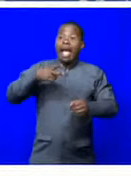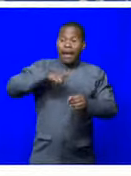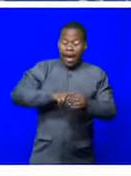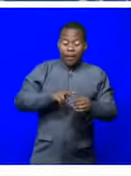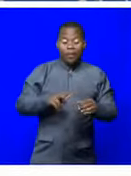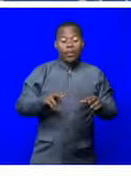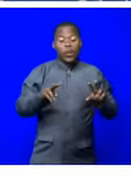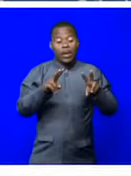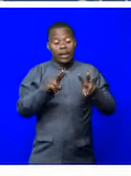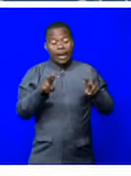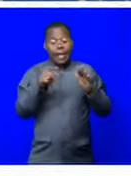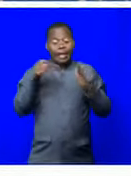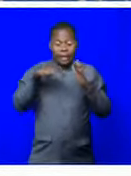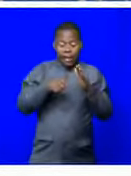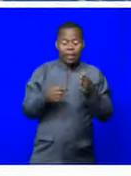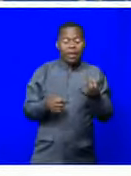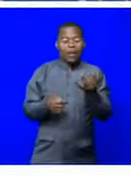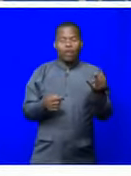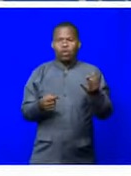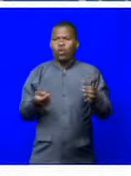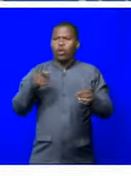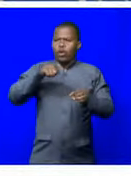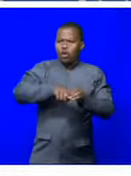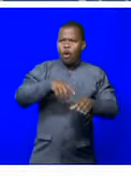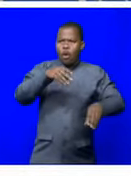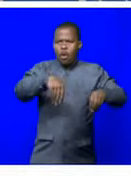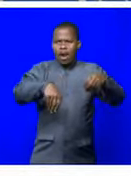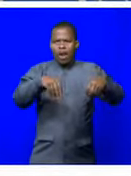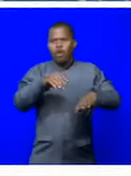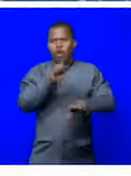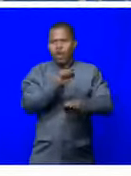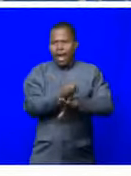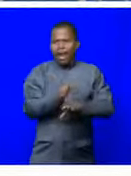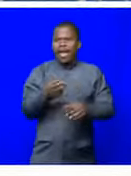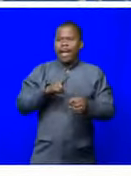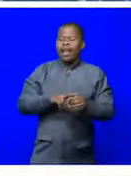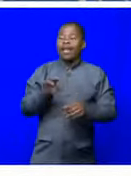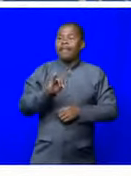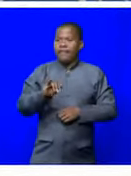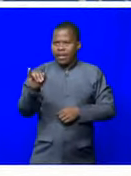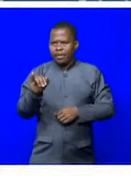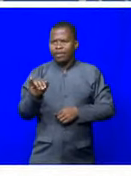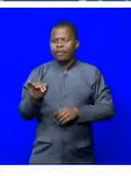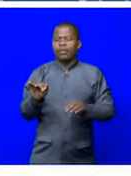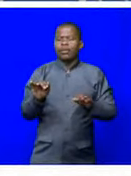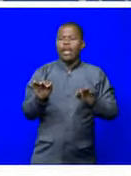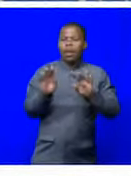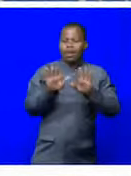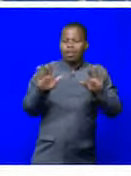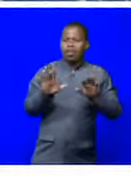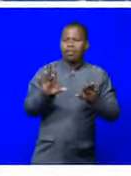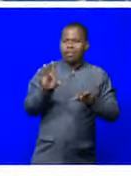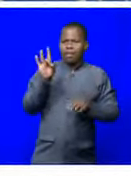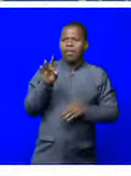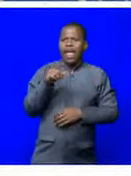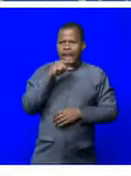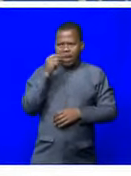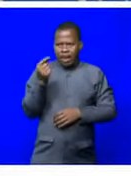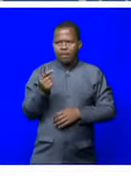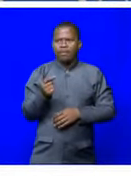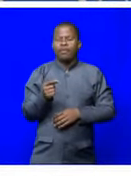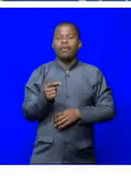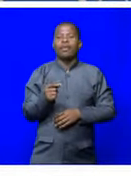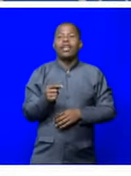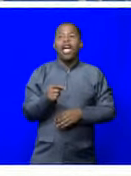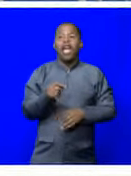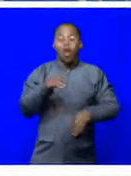and the first process is that of the nomination, that is the nomination process. It's common cause that the electoral process started off